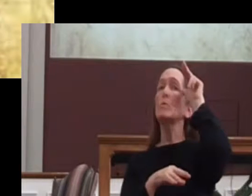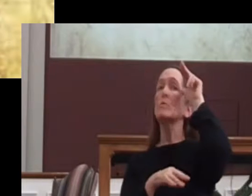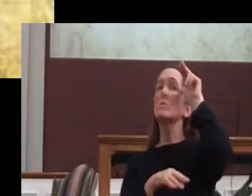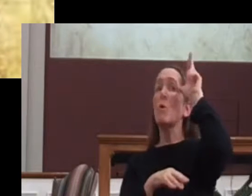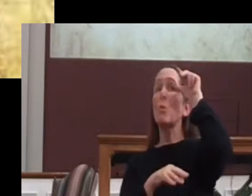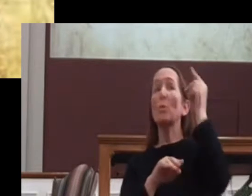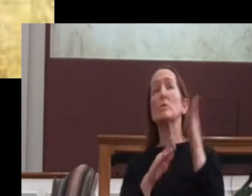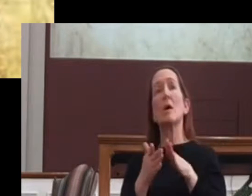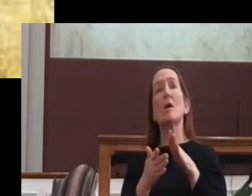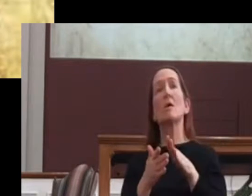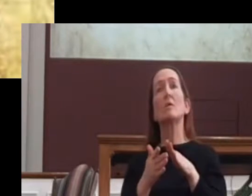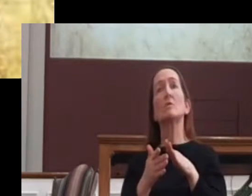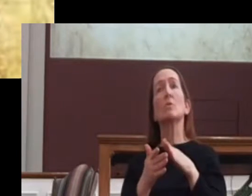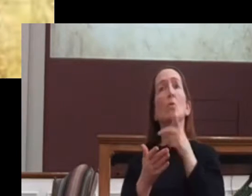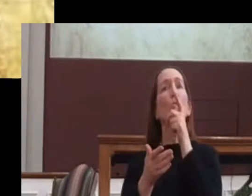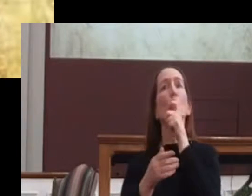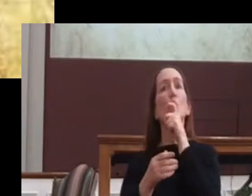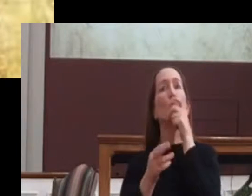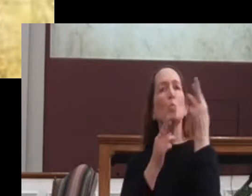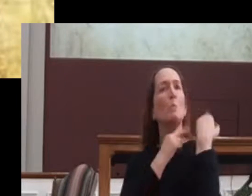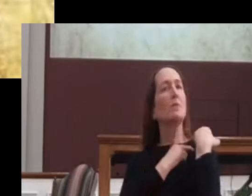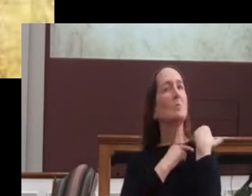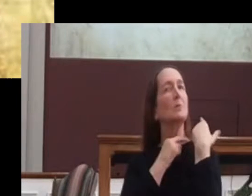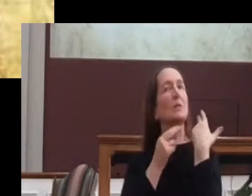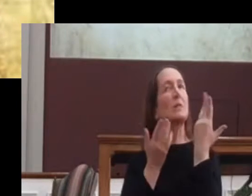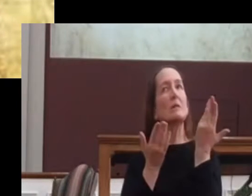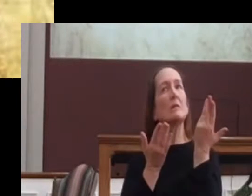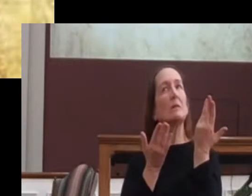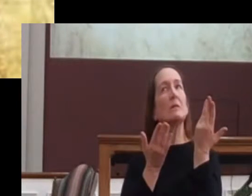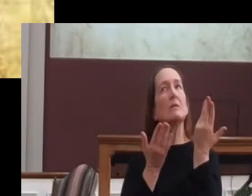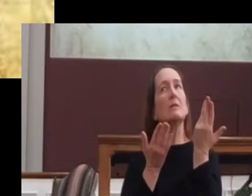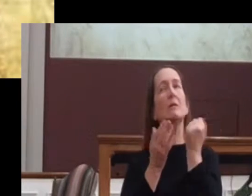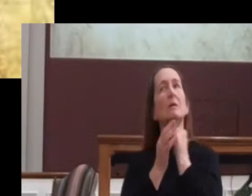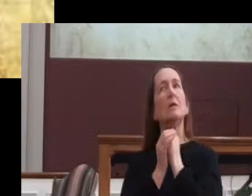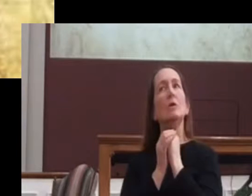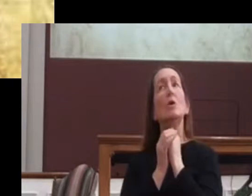it dies, well, where does the responsibility lie?